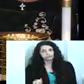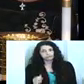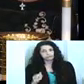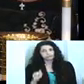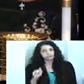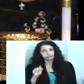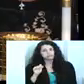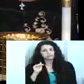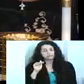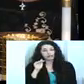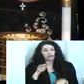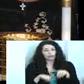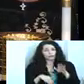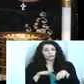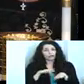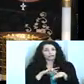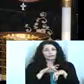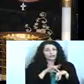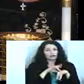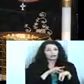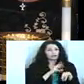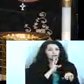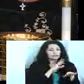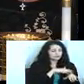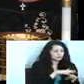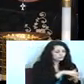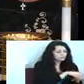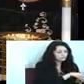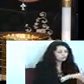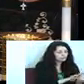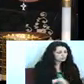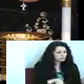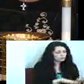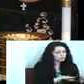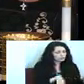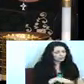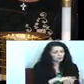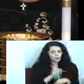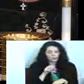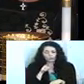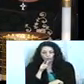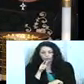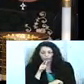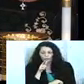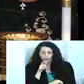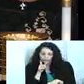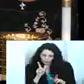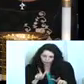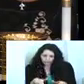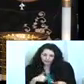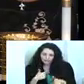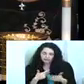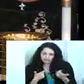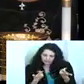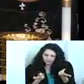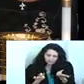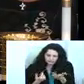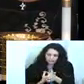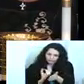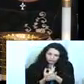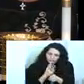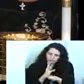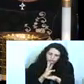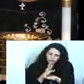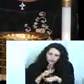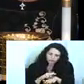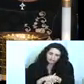upon the earth, those who swim in the seas, those who live in fresh water, and those who continue to